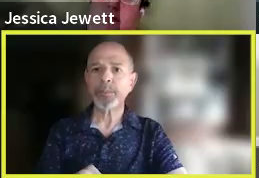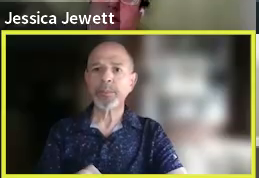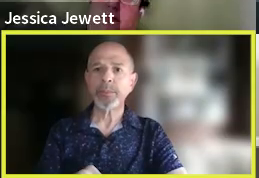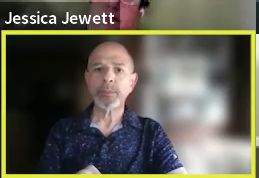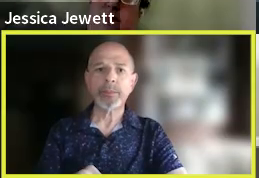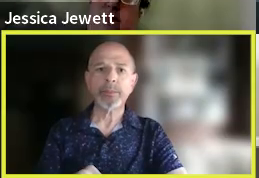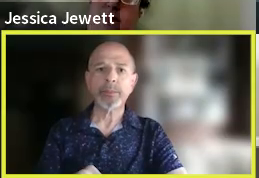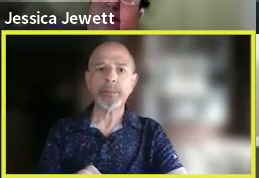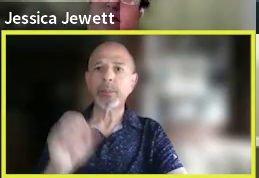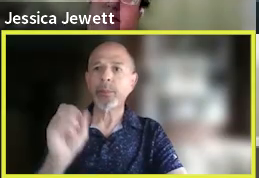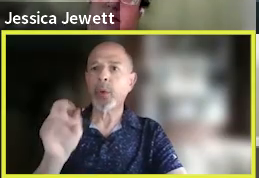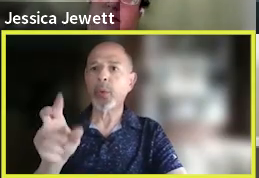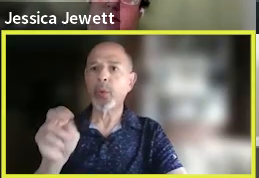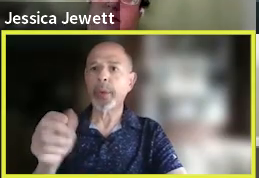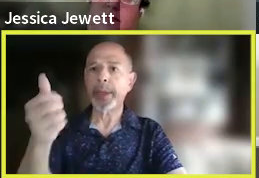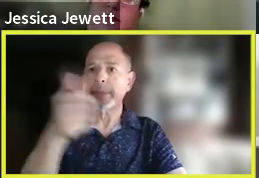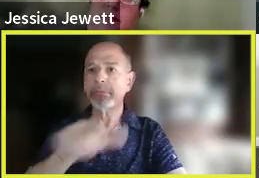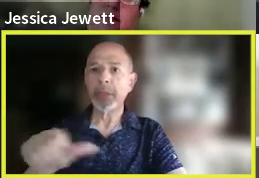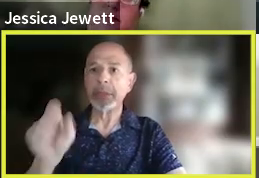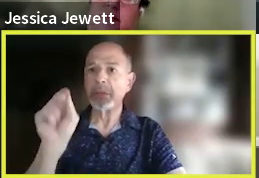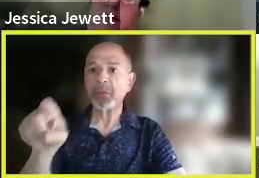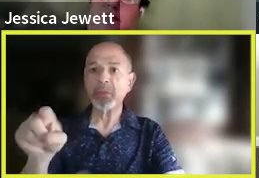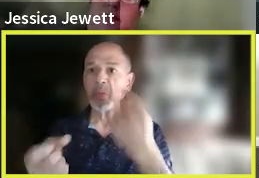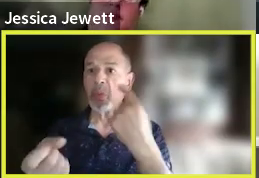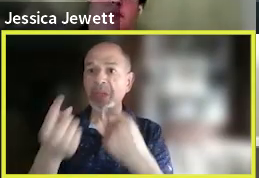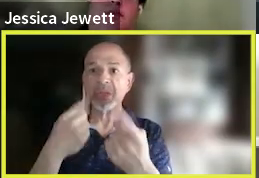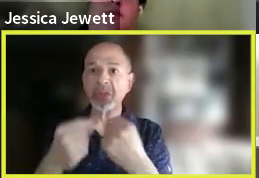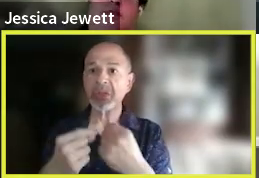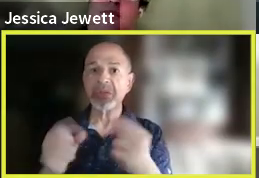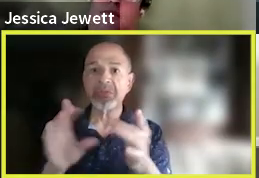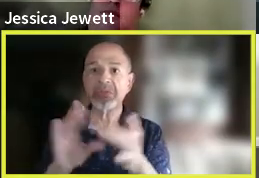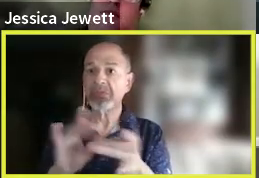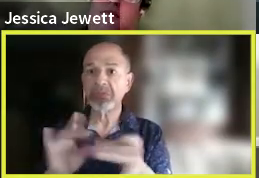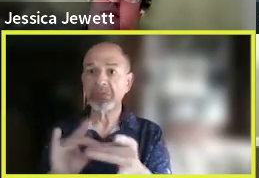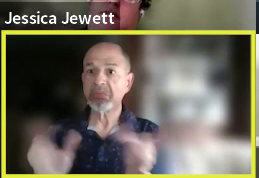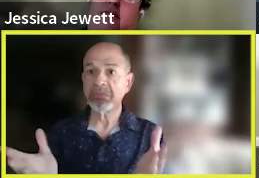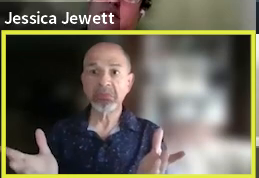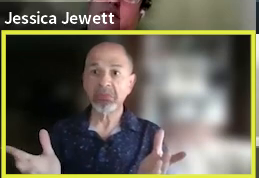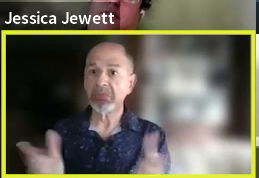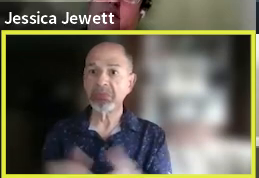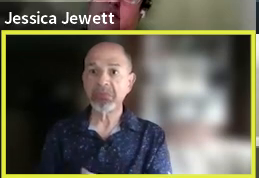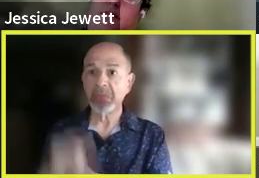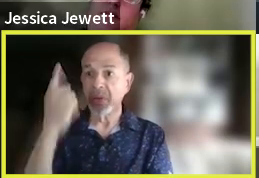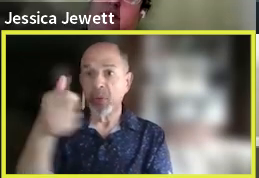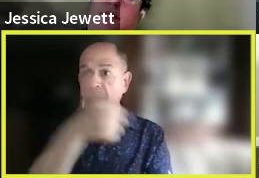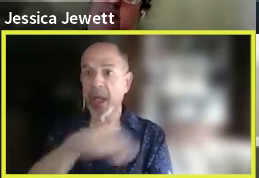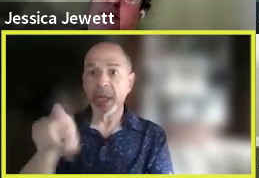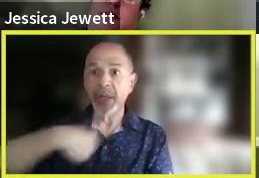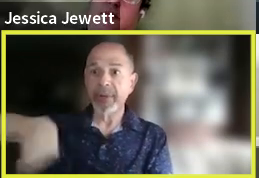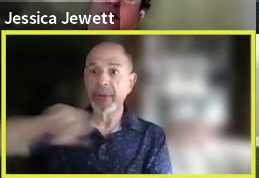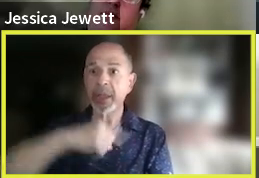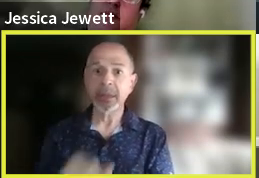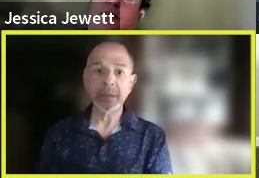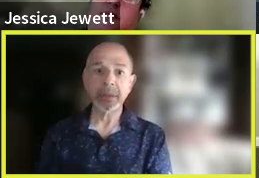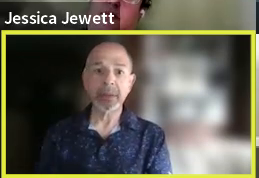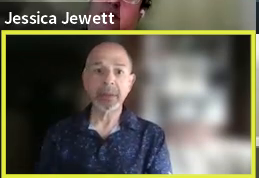All right. Does All anybody right. else have any questions or comments for Sue Donovan, Ripon? I just want to say I